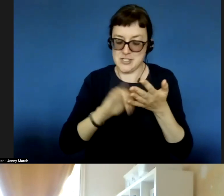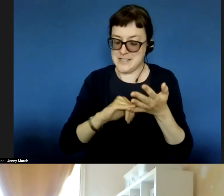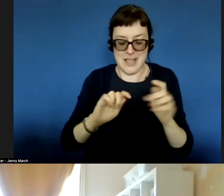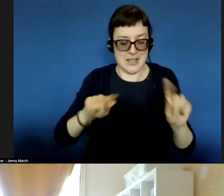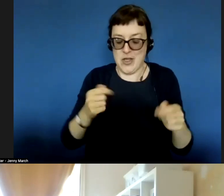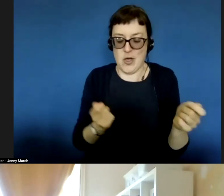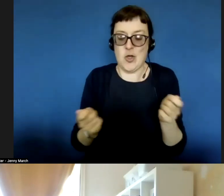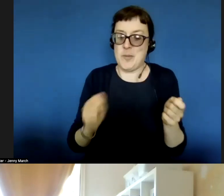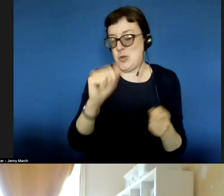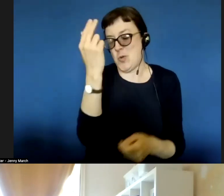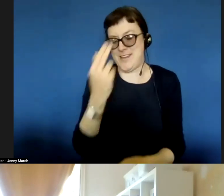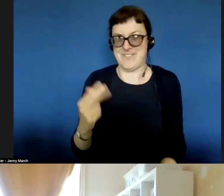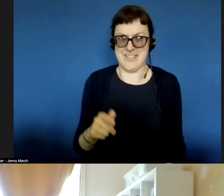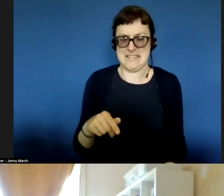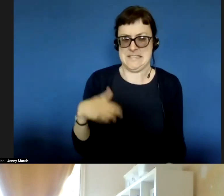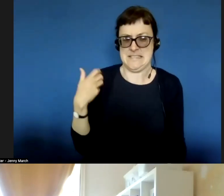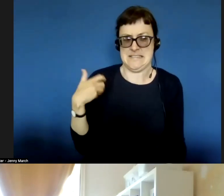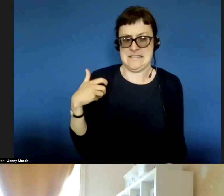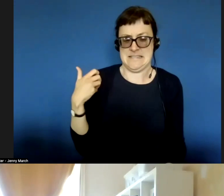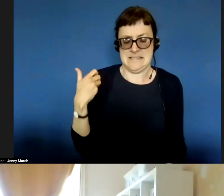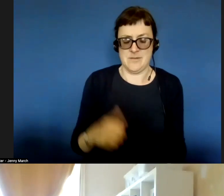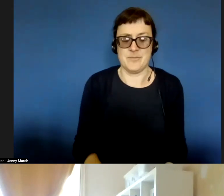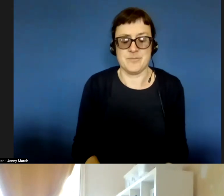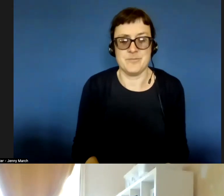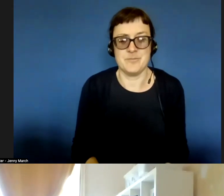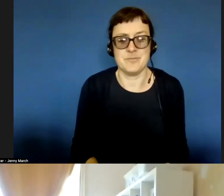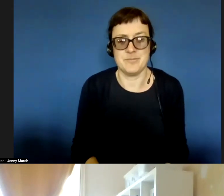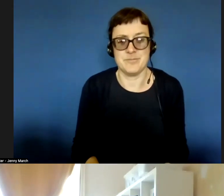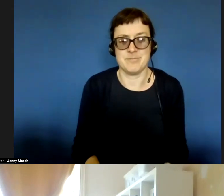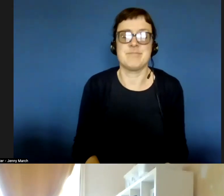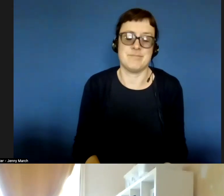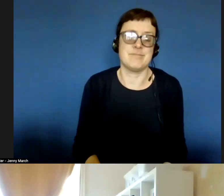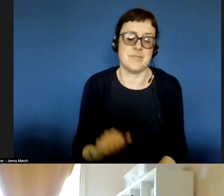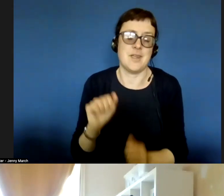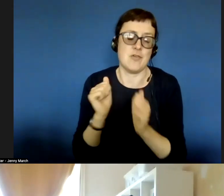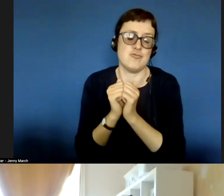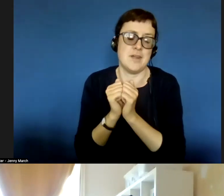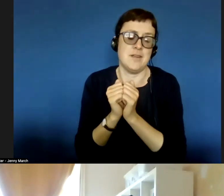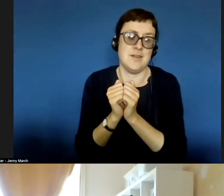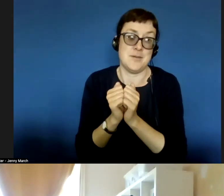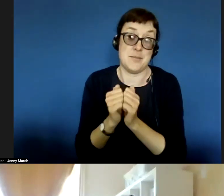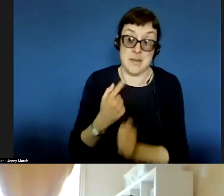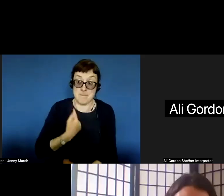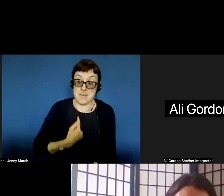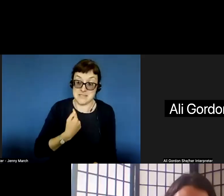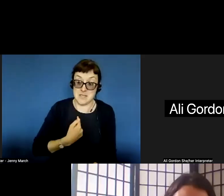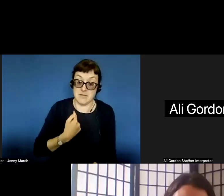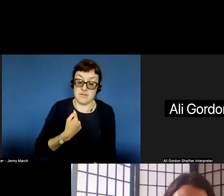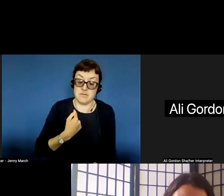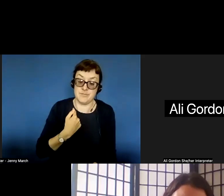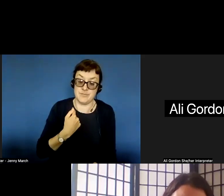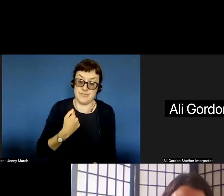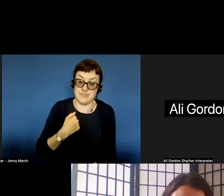I was very annoyed about that. I think, yeah, I do think, because I was fortunate, I was actually